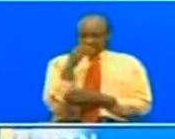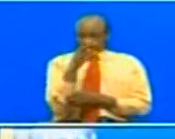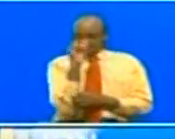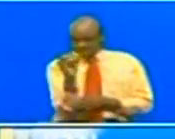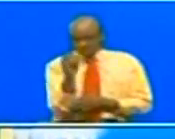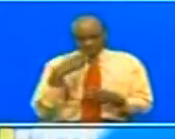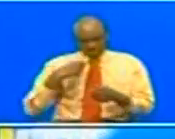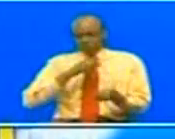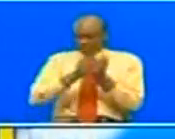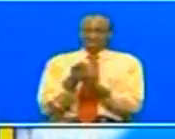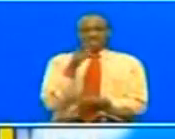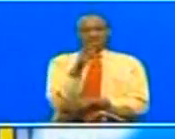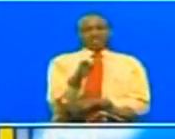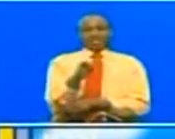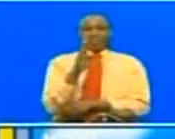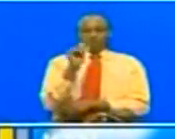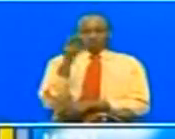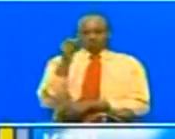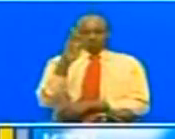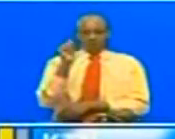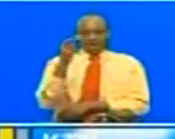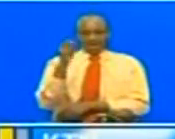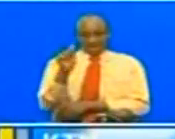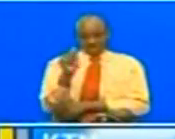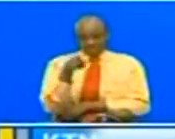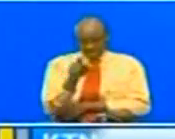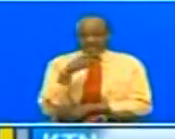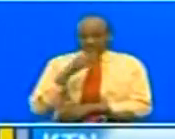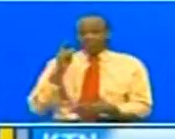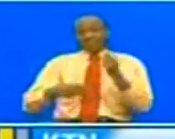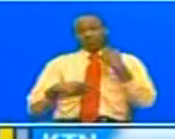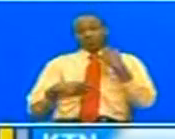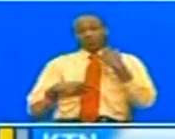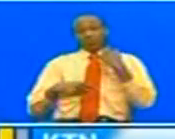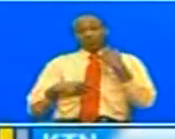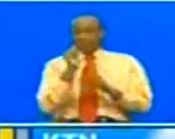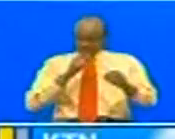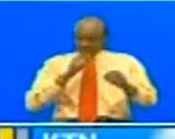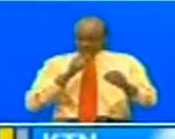Youth Championships qualifiers in Botswana. The youngsters must win by the tie by 4 goals.